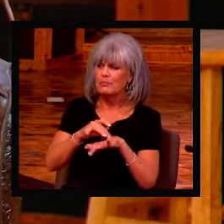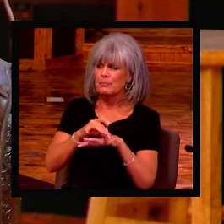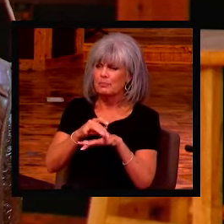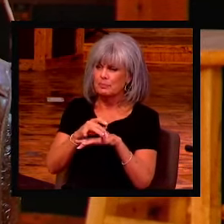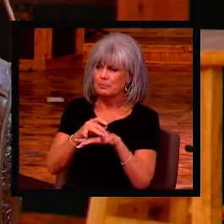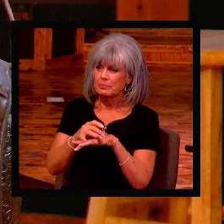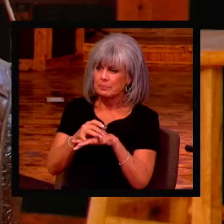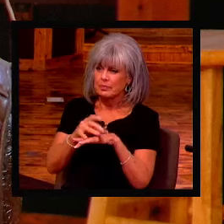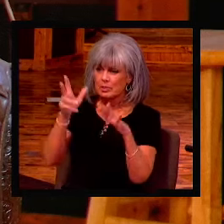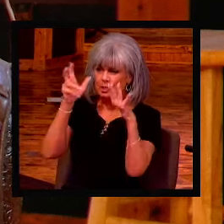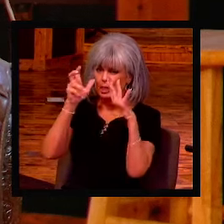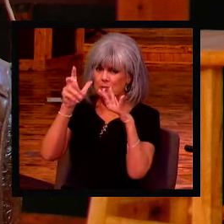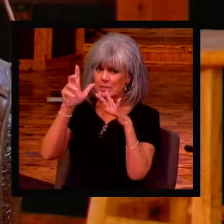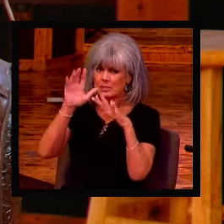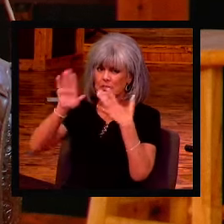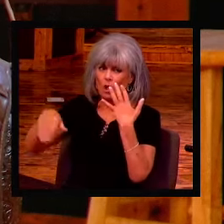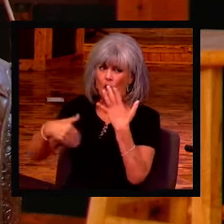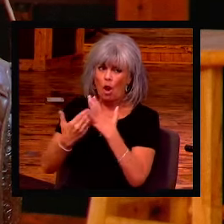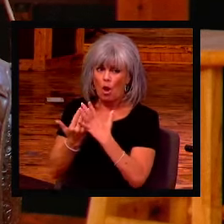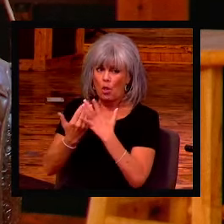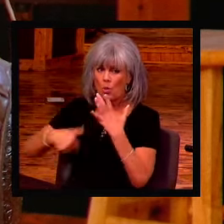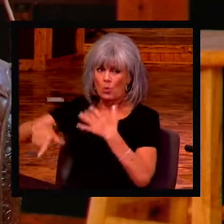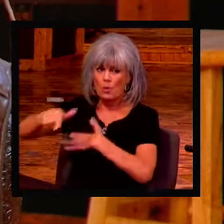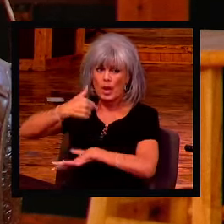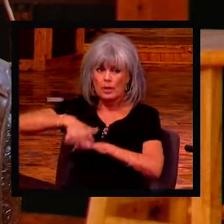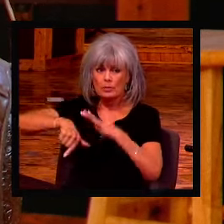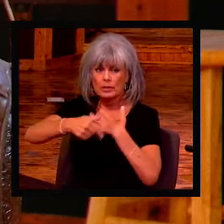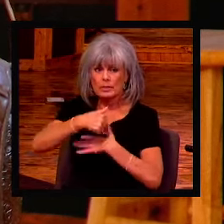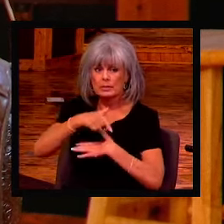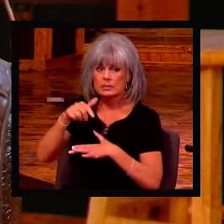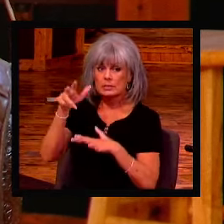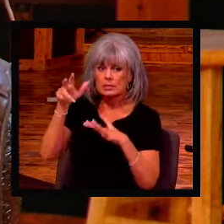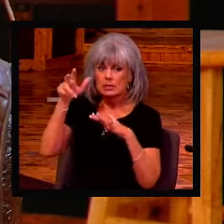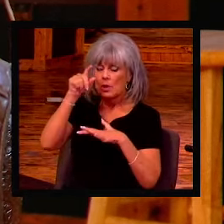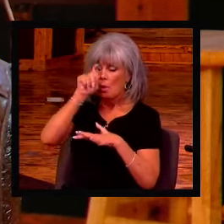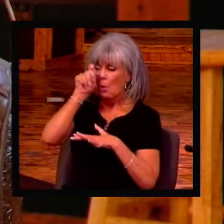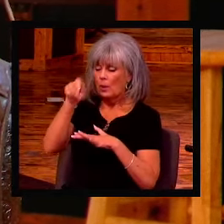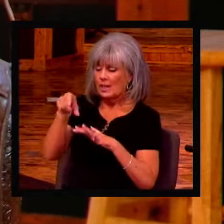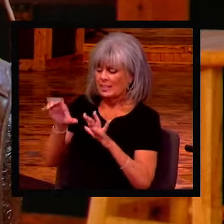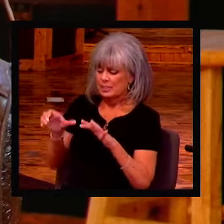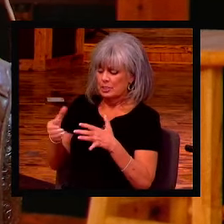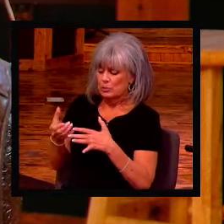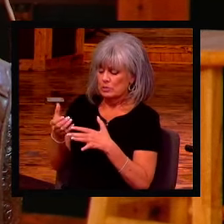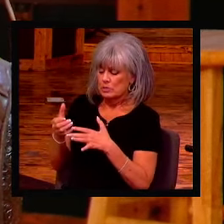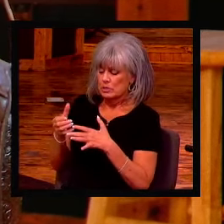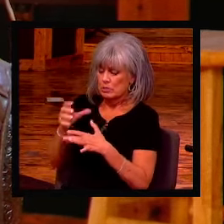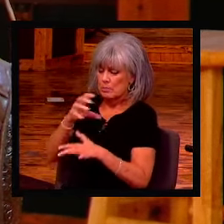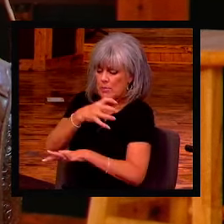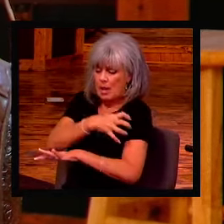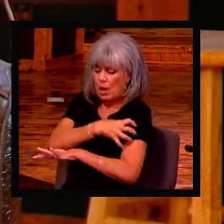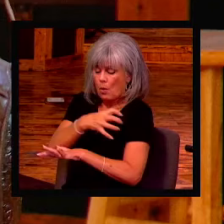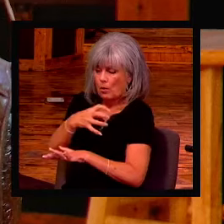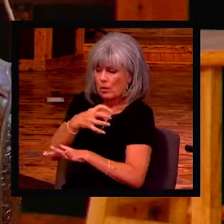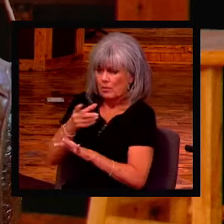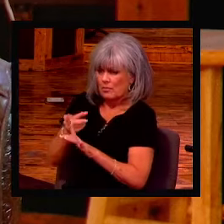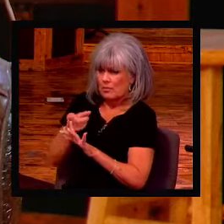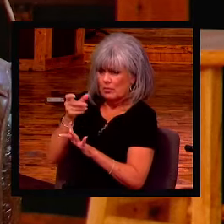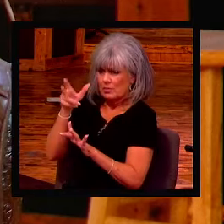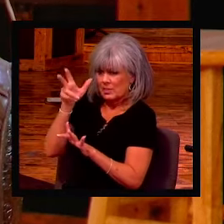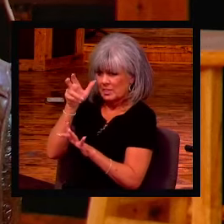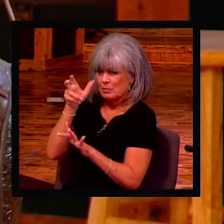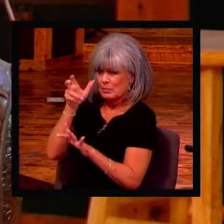thin. And witches use the power of those demons to do other things with